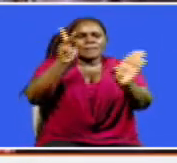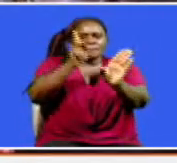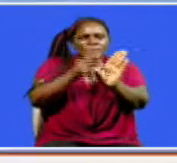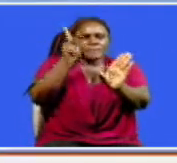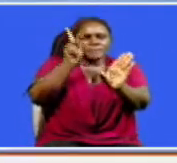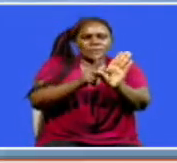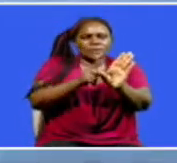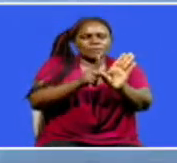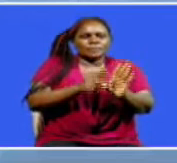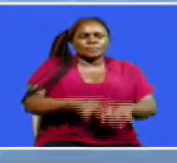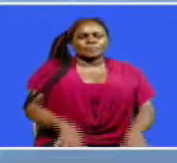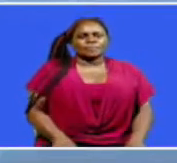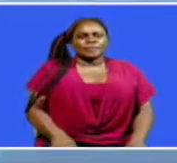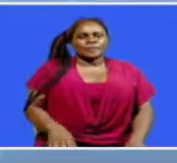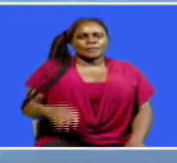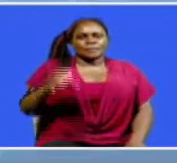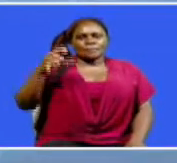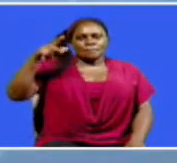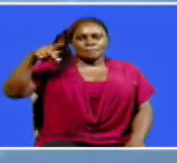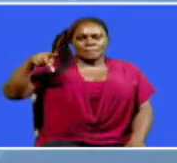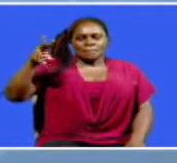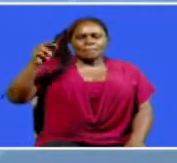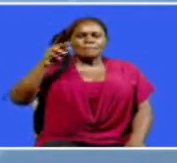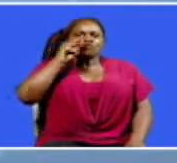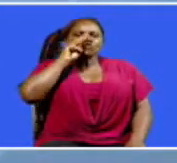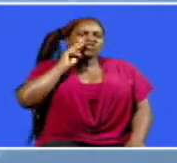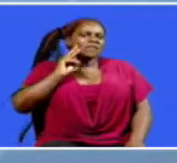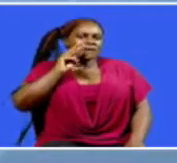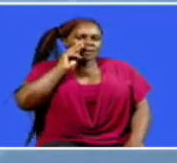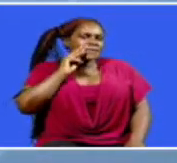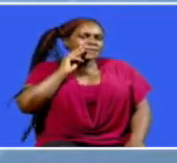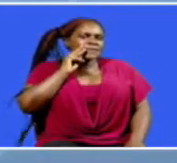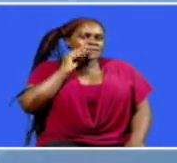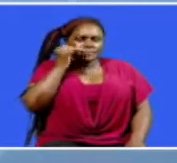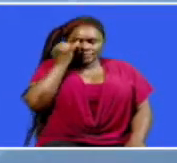Prime Cabinet Secretary and Cabinet Secretary for Foreign and Diaspora Affairs.